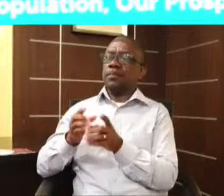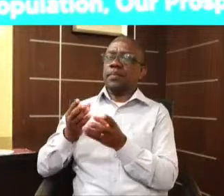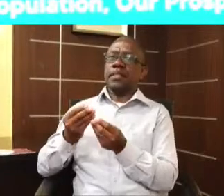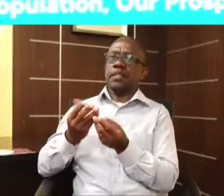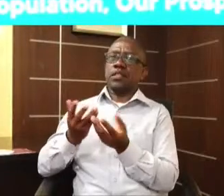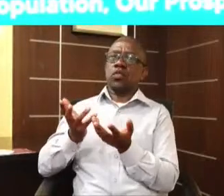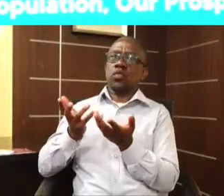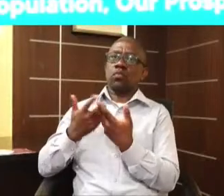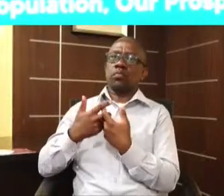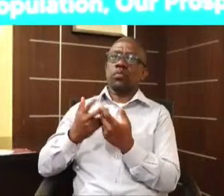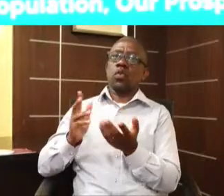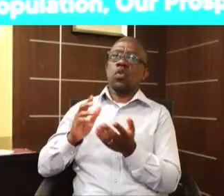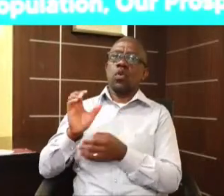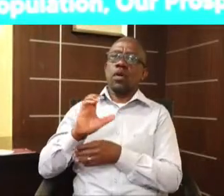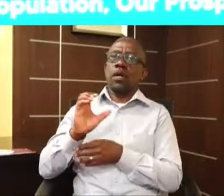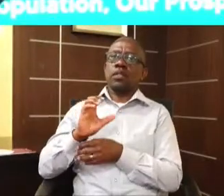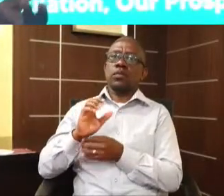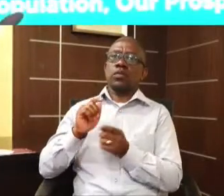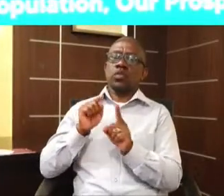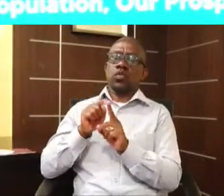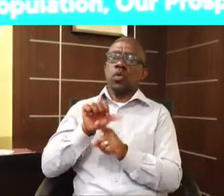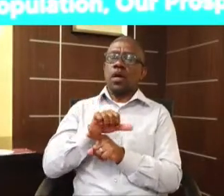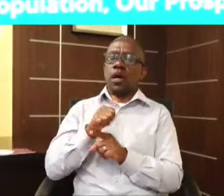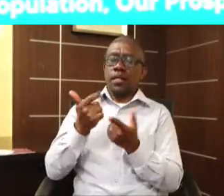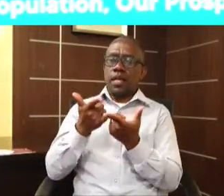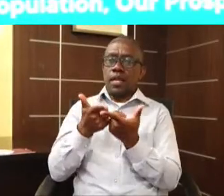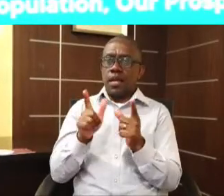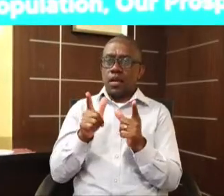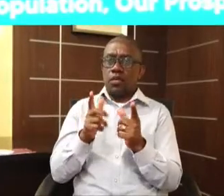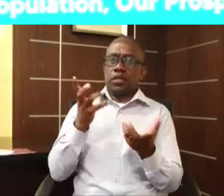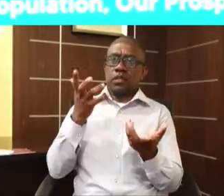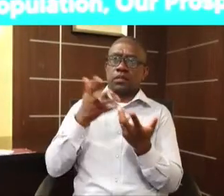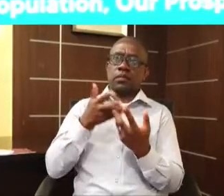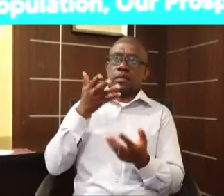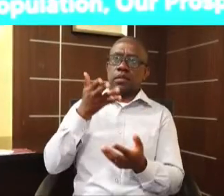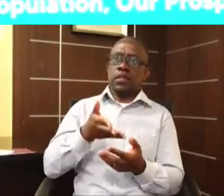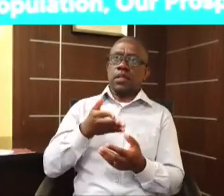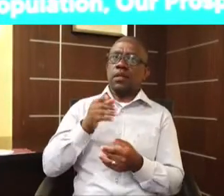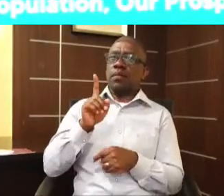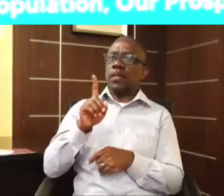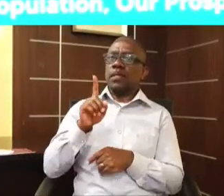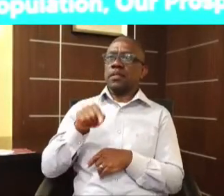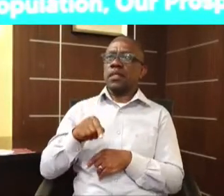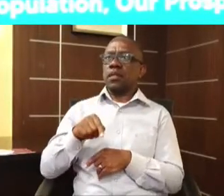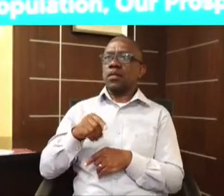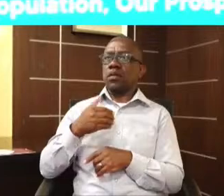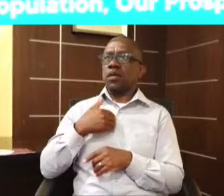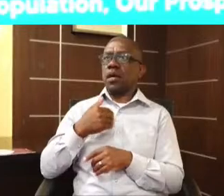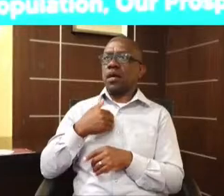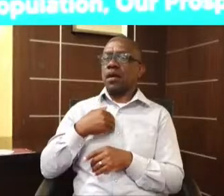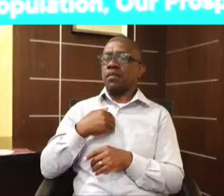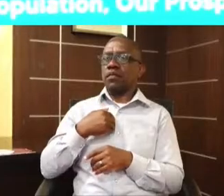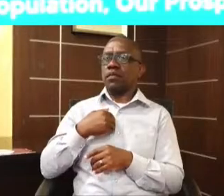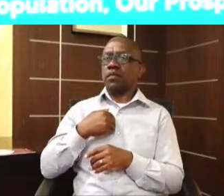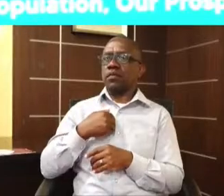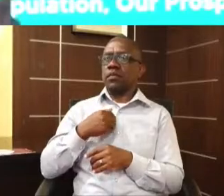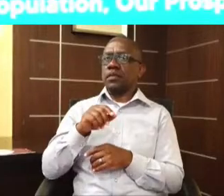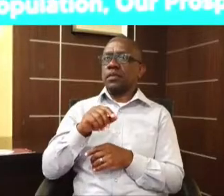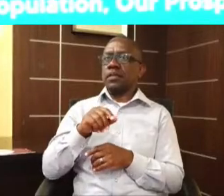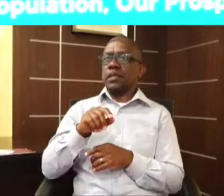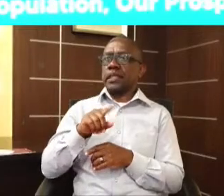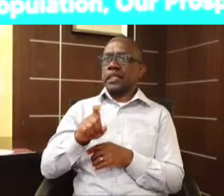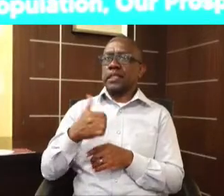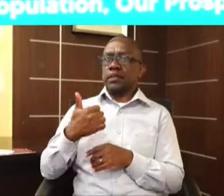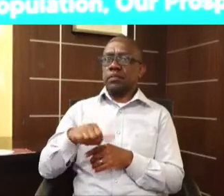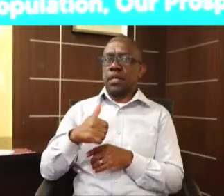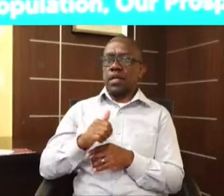incorporated or customized to accommodate other languages. So at the moment, they are about to test the accuracy of the